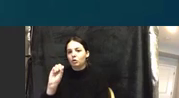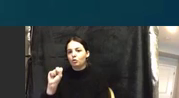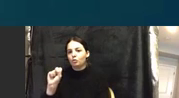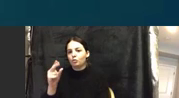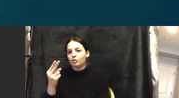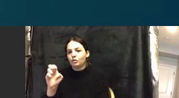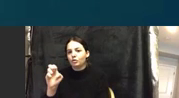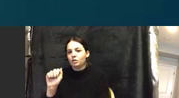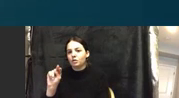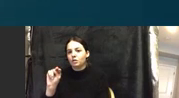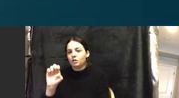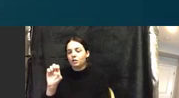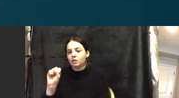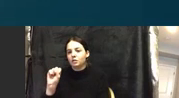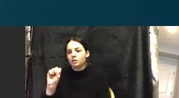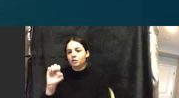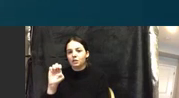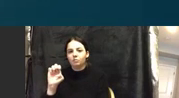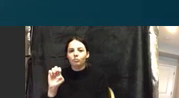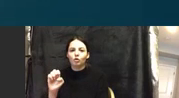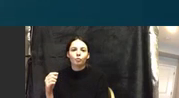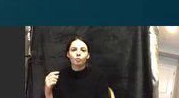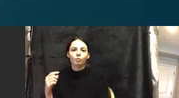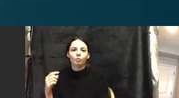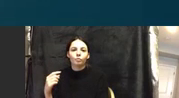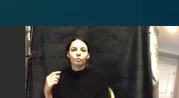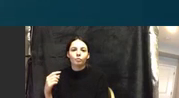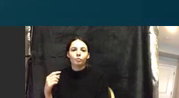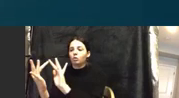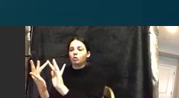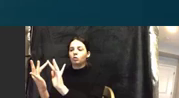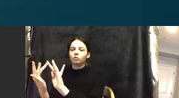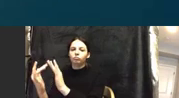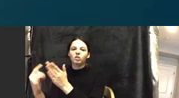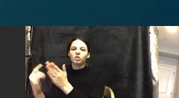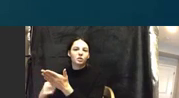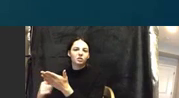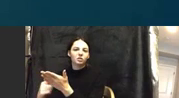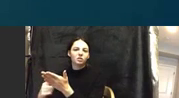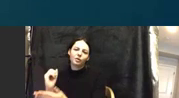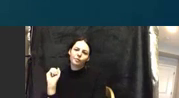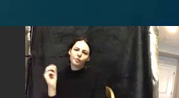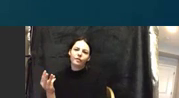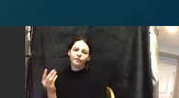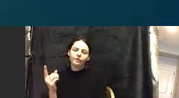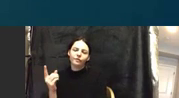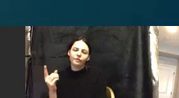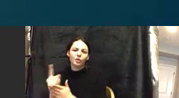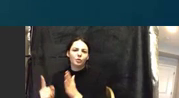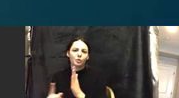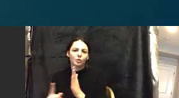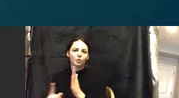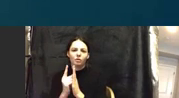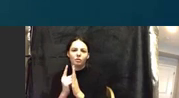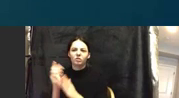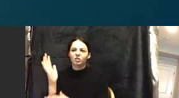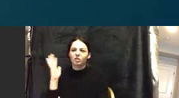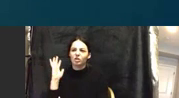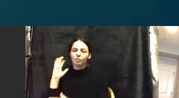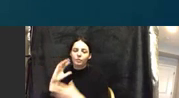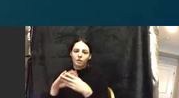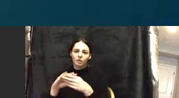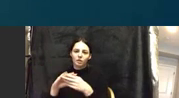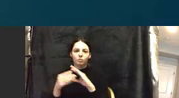hours, couple hours. I read her official biography. I went through so many of her past interviews because Sally Ride